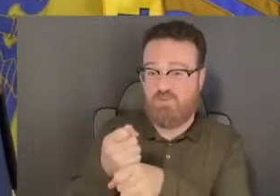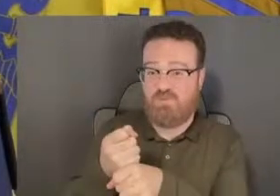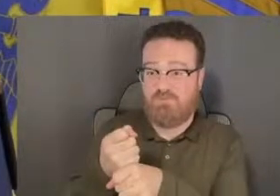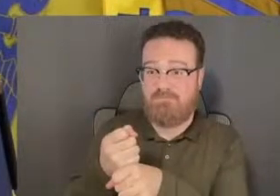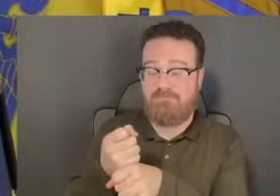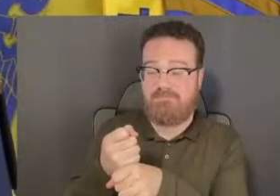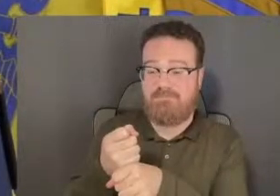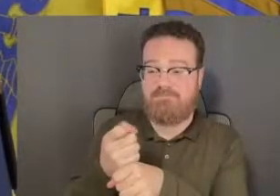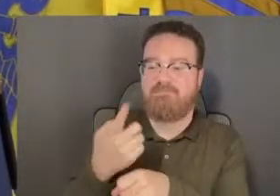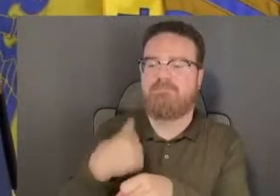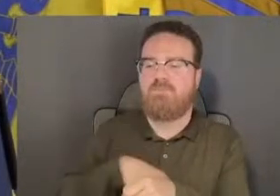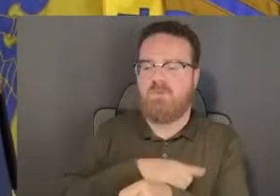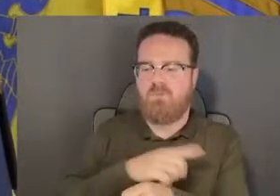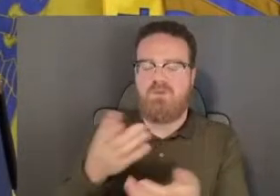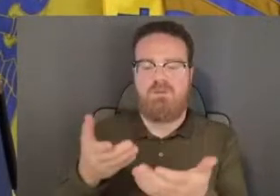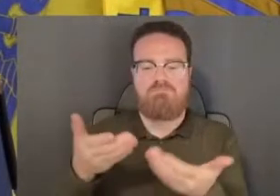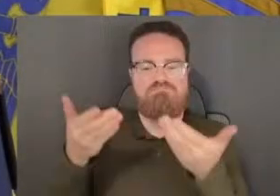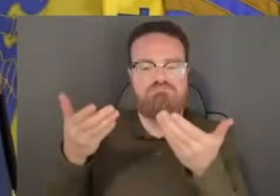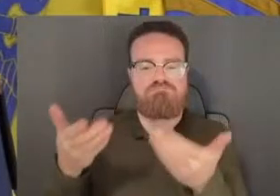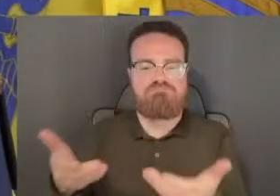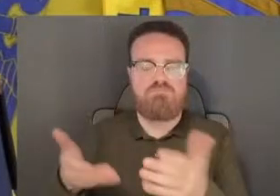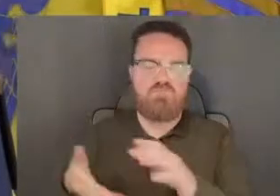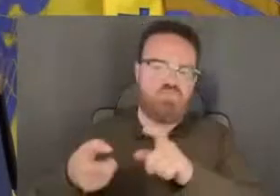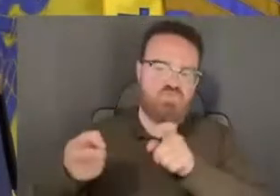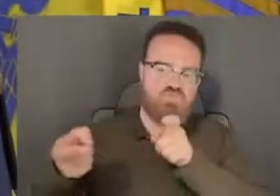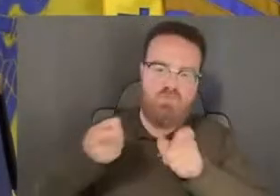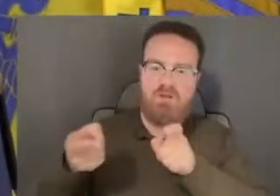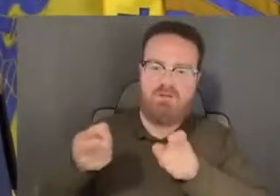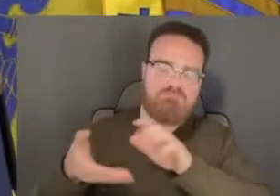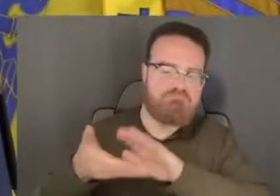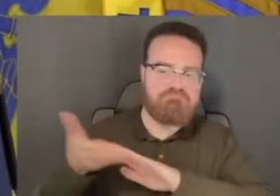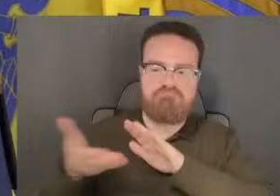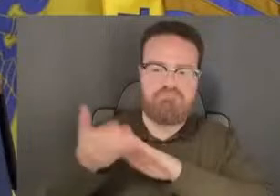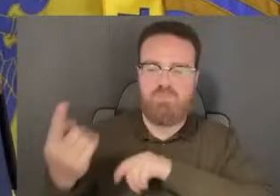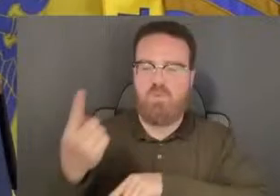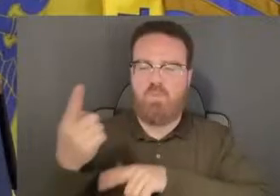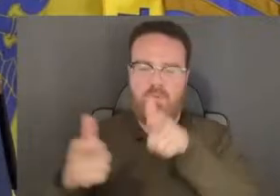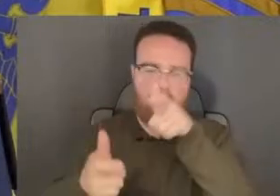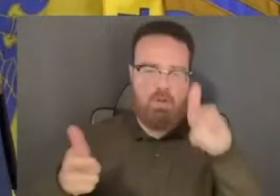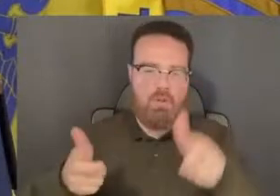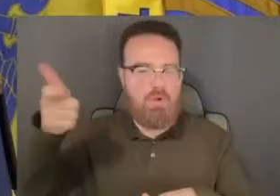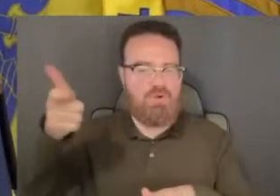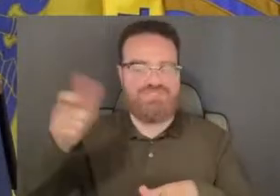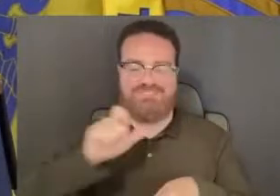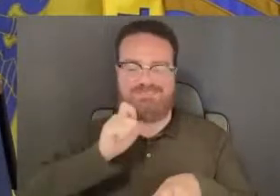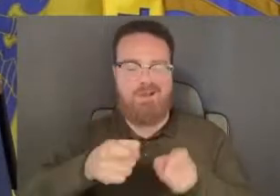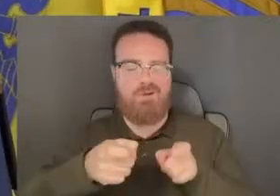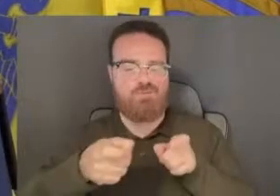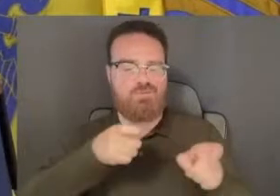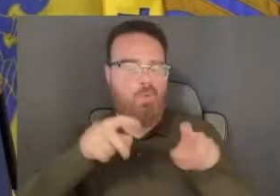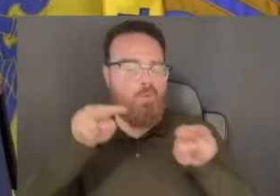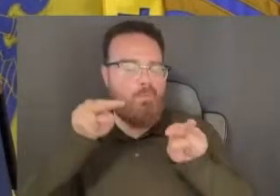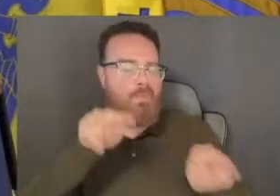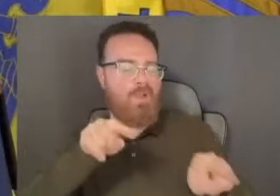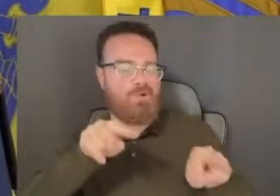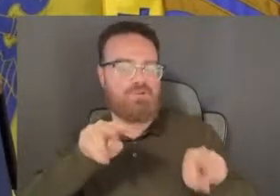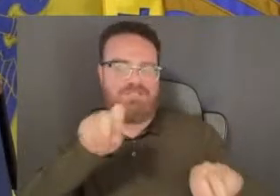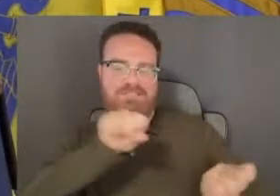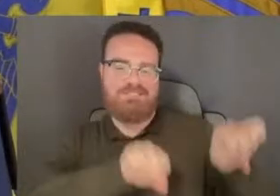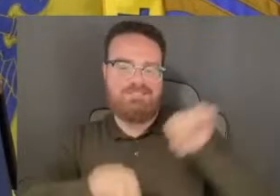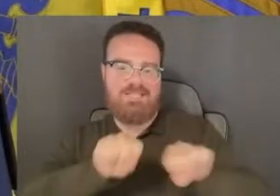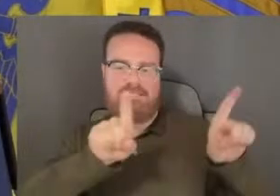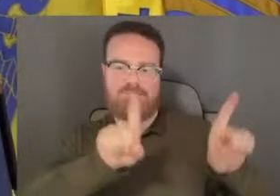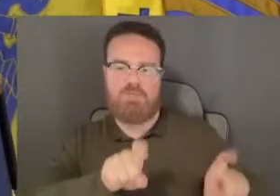we have been running one of the largest uncontrolled scientific experiments in the world on